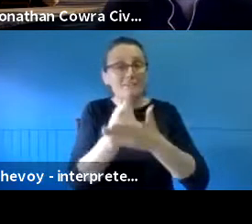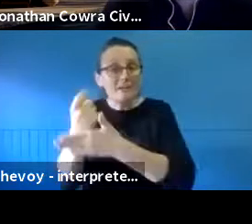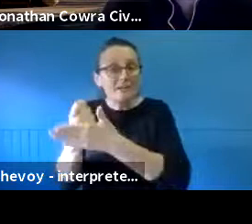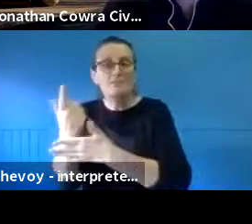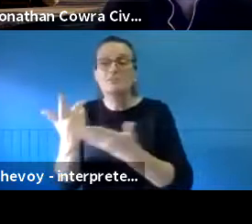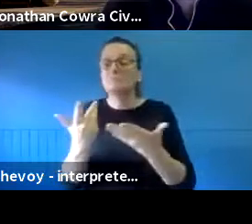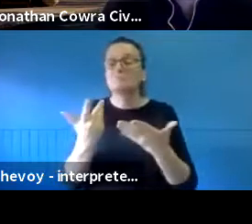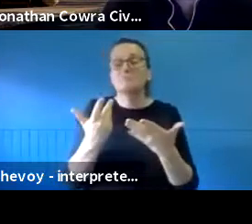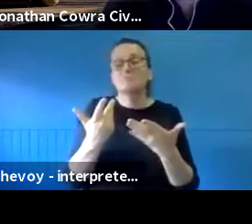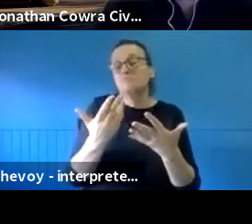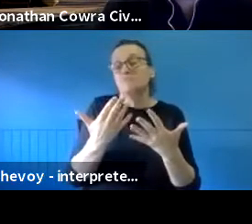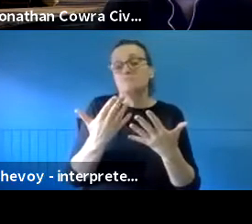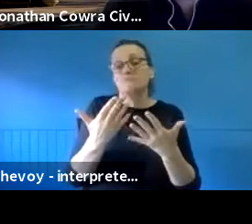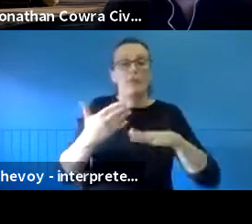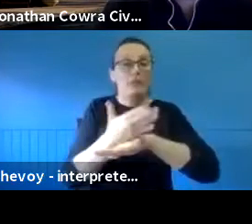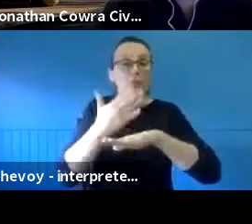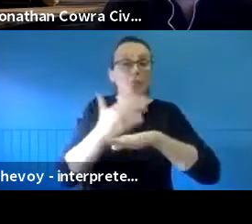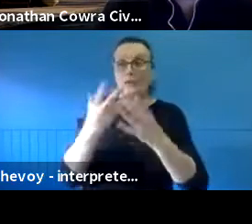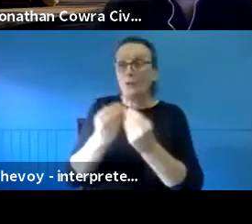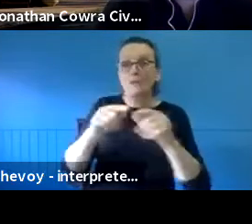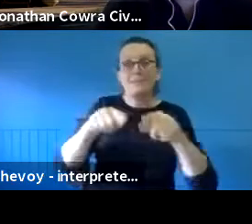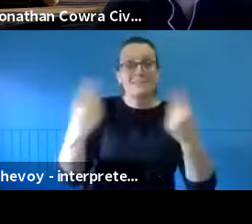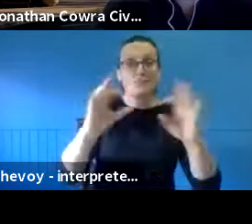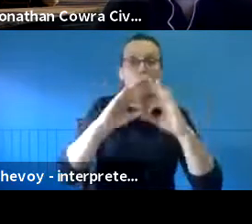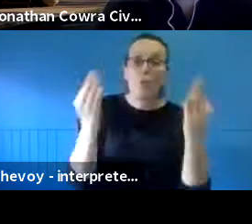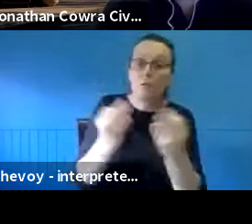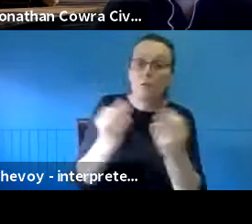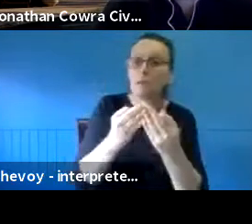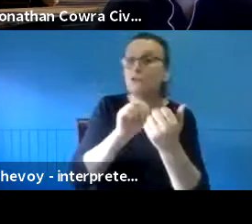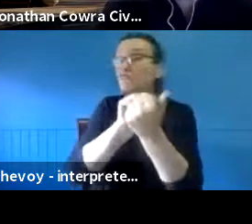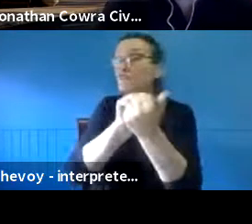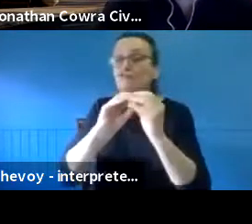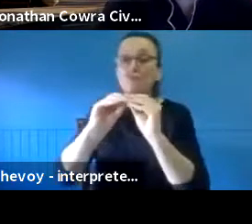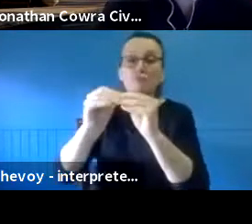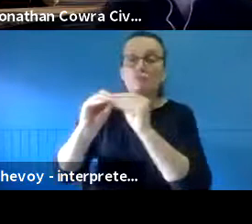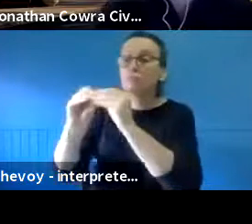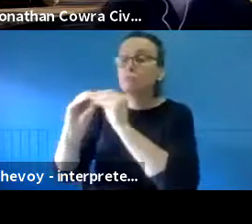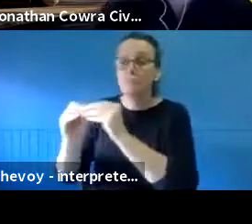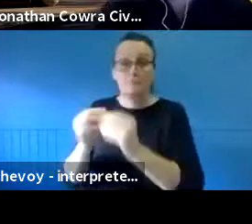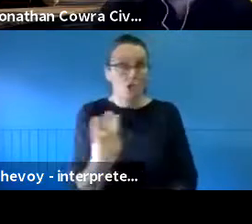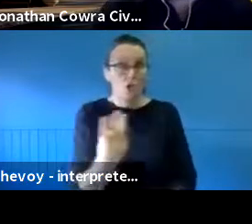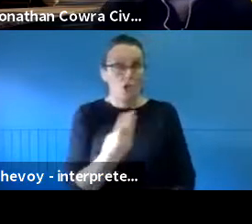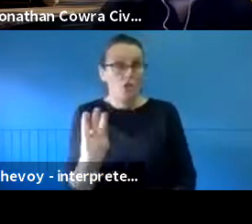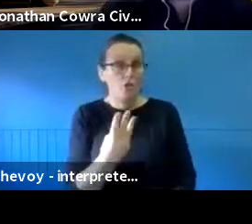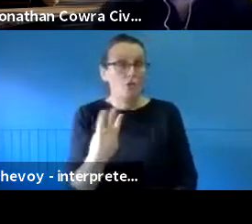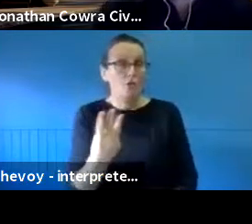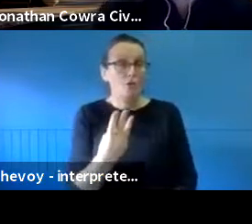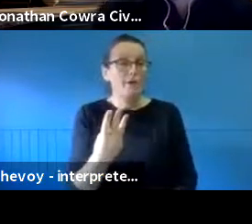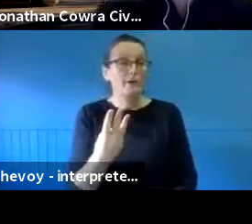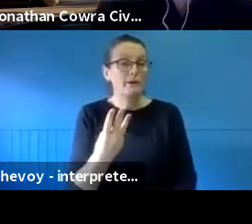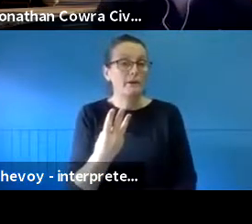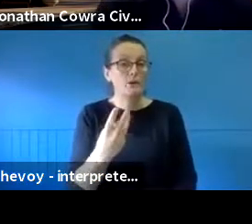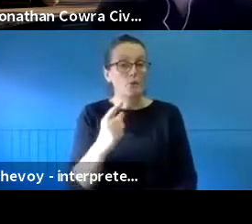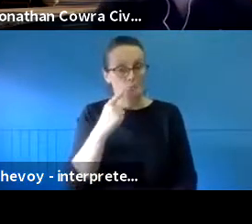different people and organisations that were interested in hosting events. The three of us worked on things particularly like